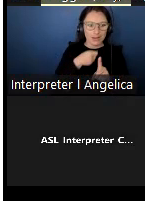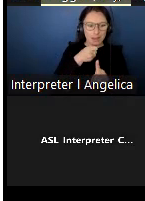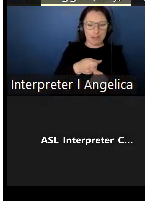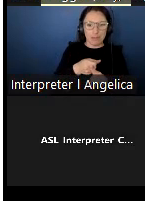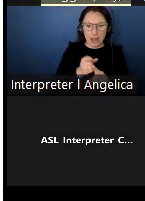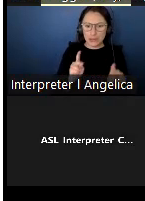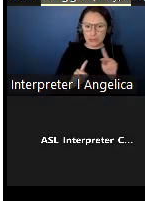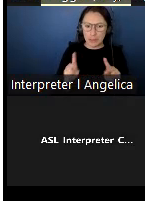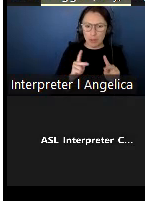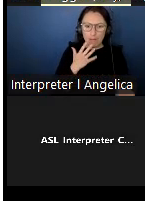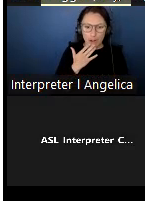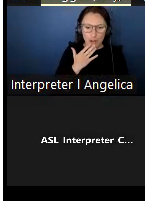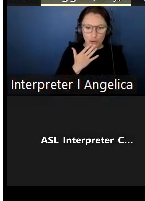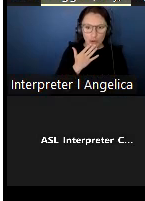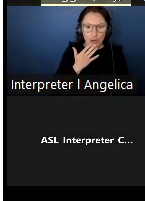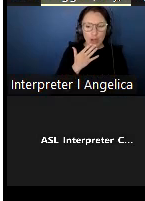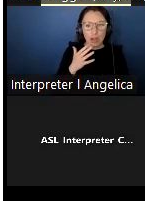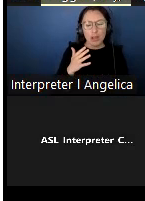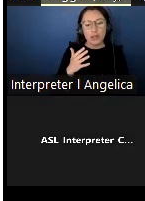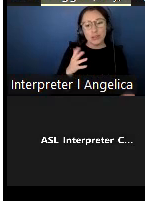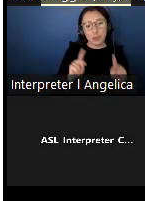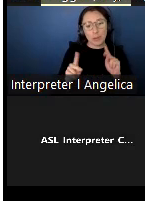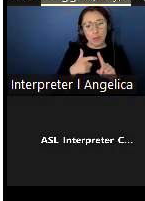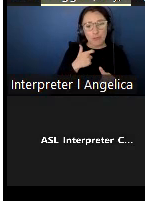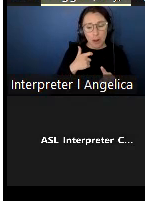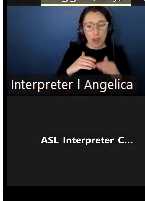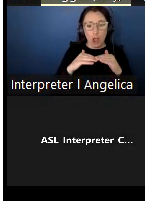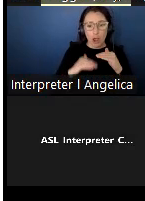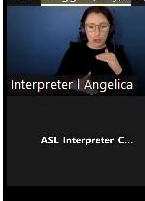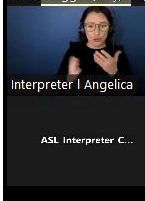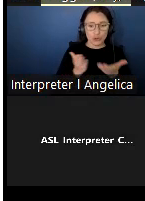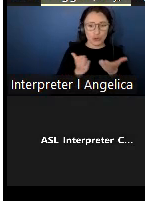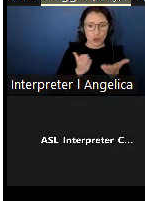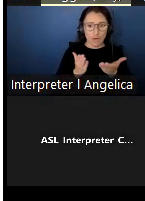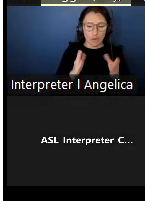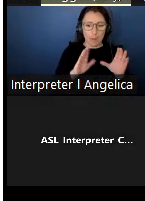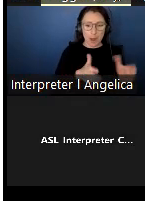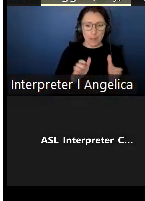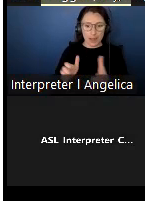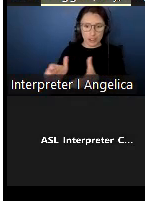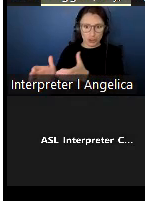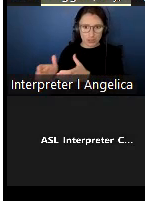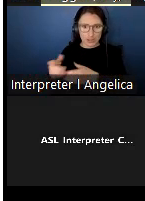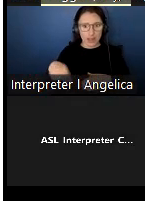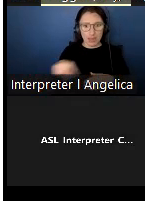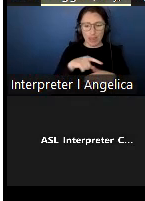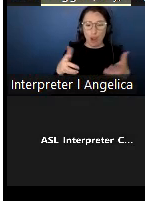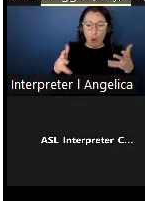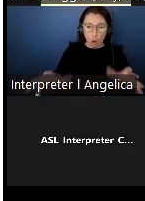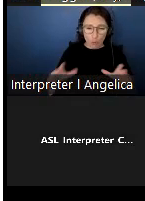color. So people from underserved populations experience many barriers to economic security in the first